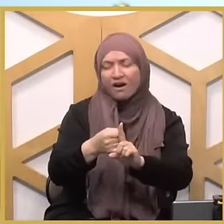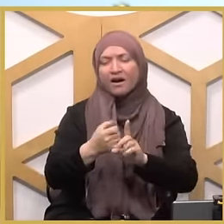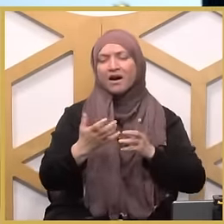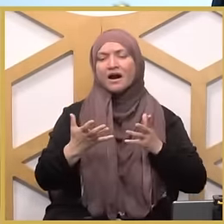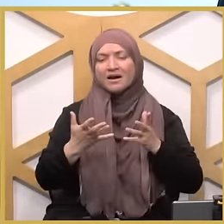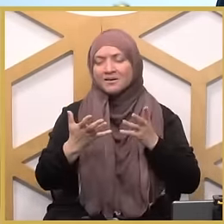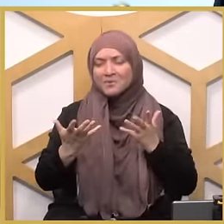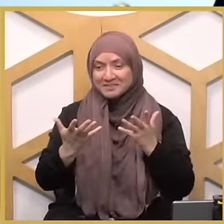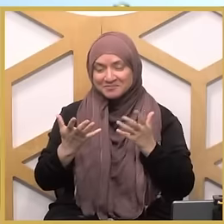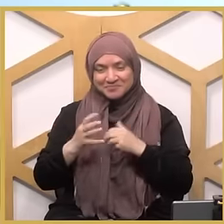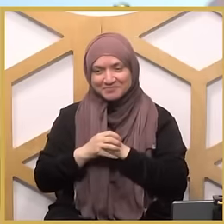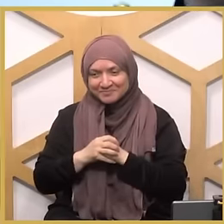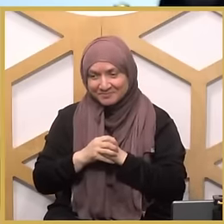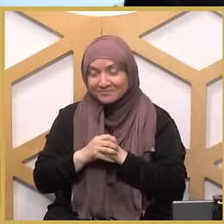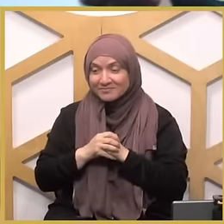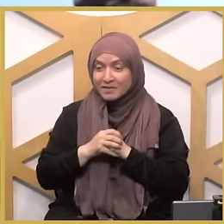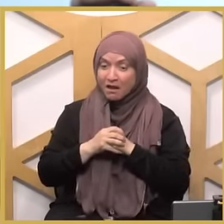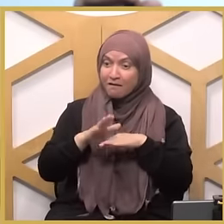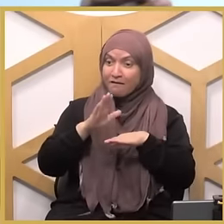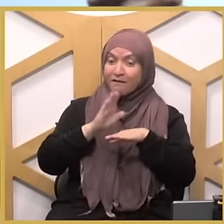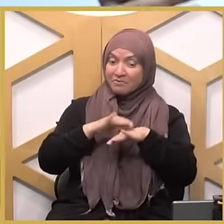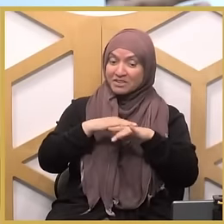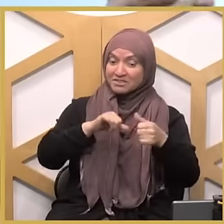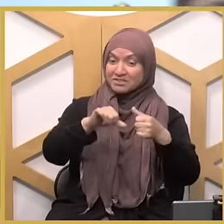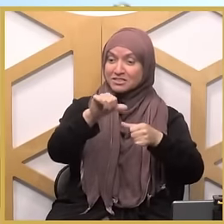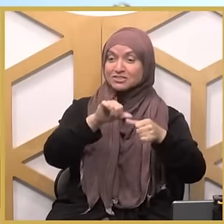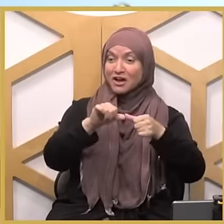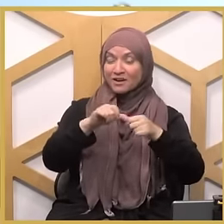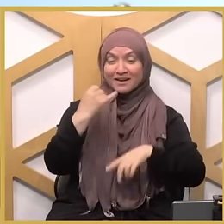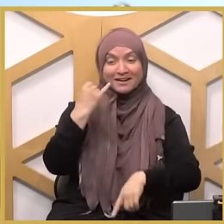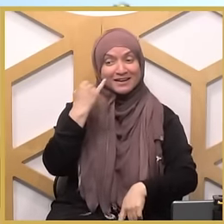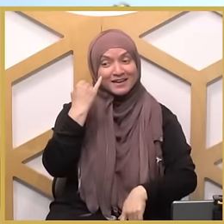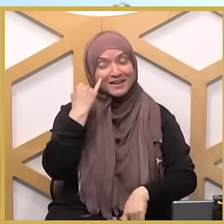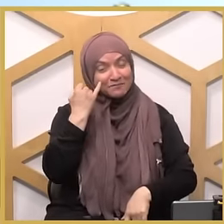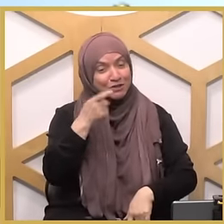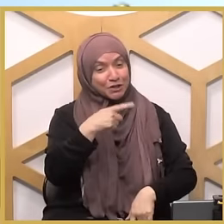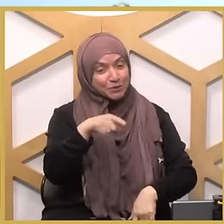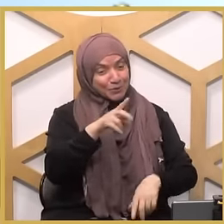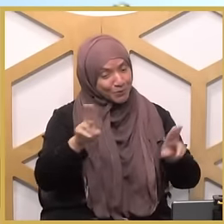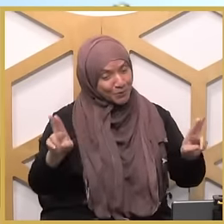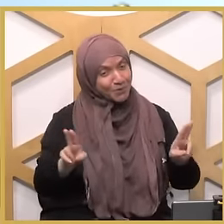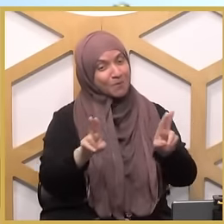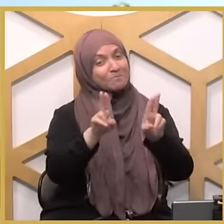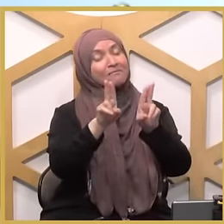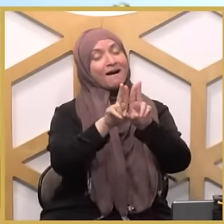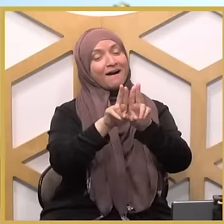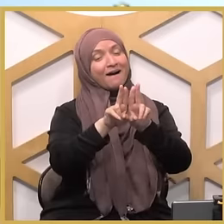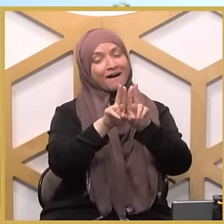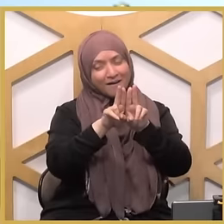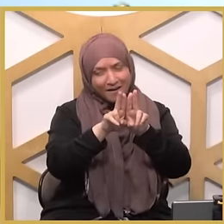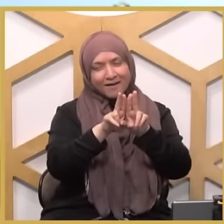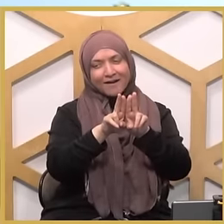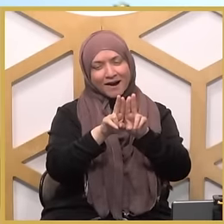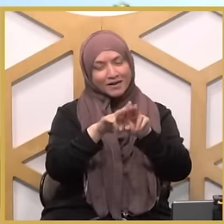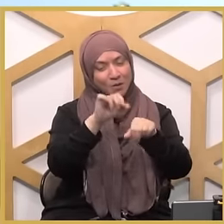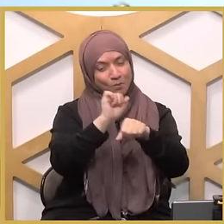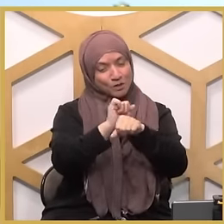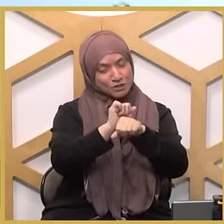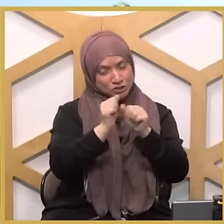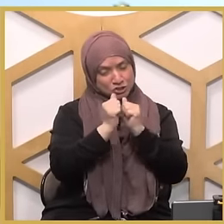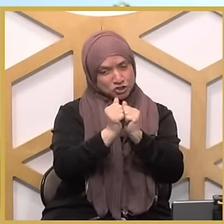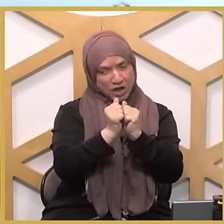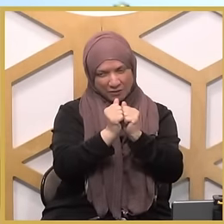haqqi wa tawasul bis sabr, right? Pursuing Allah together. So it's self-inflicted wounds. But you know what? That's how Allah subhanahu wa